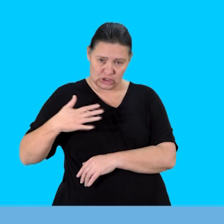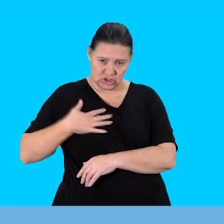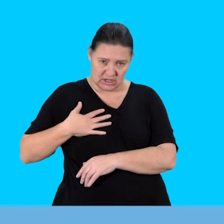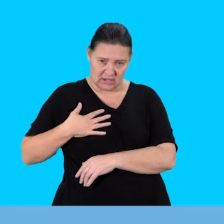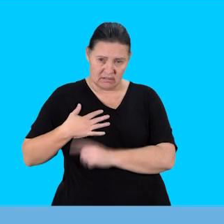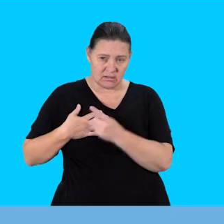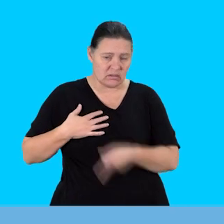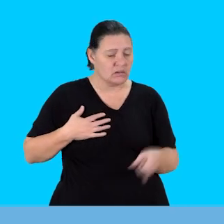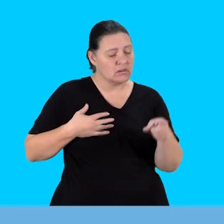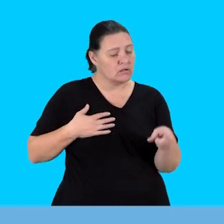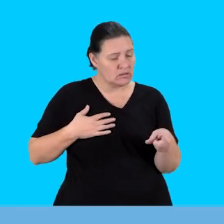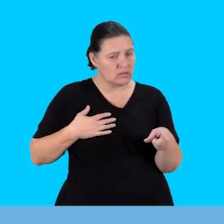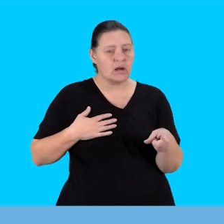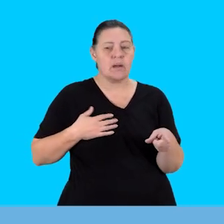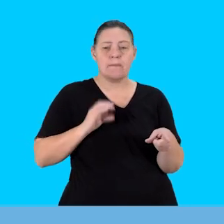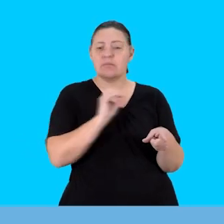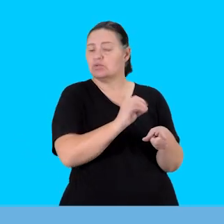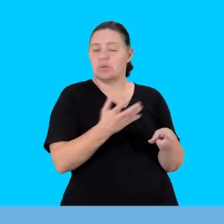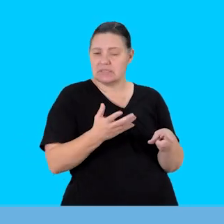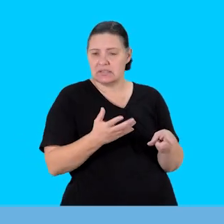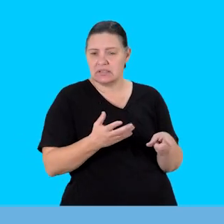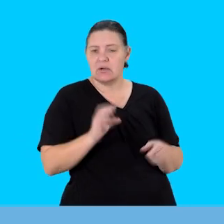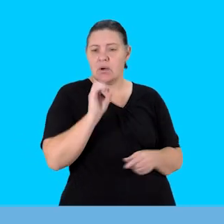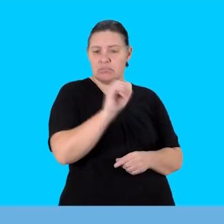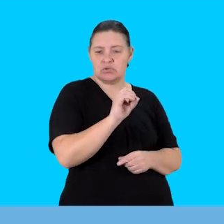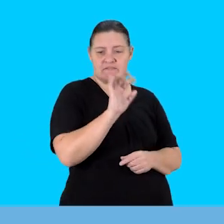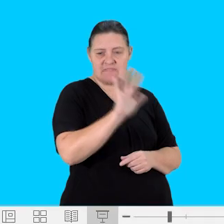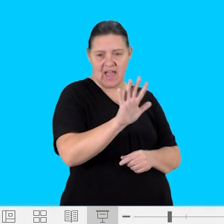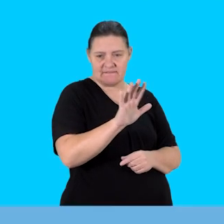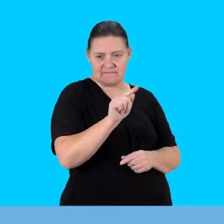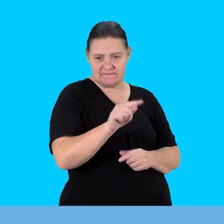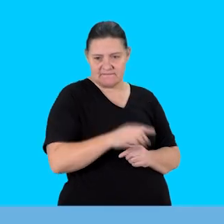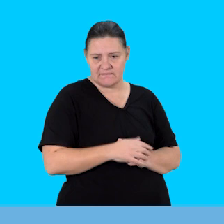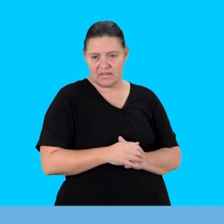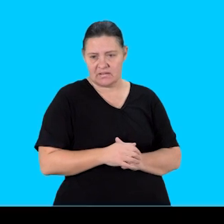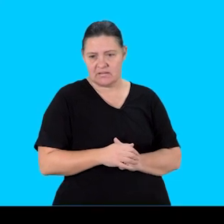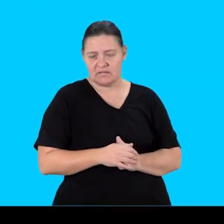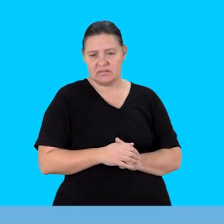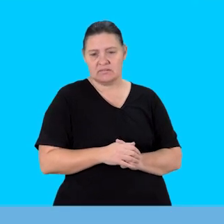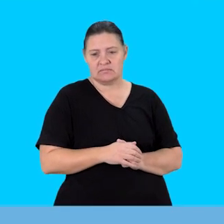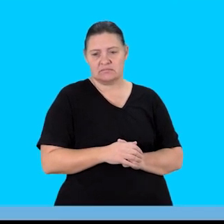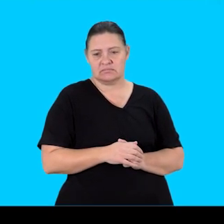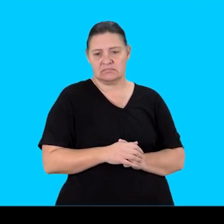10 oxygen. Then what about now the reactants? So if I insert a 5 here,